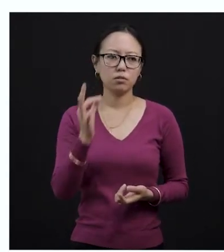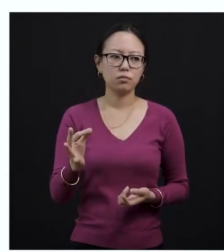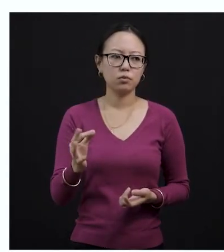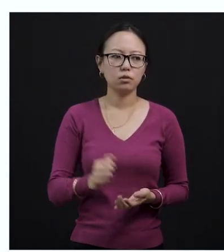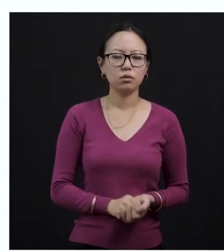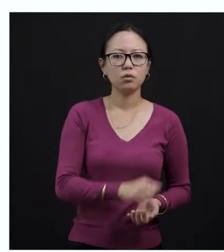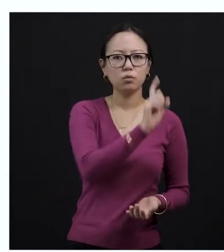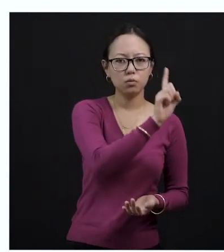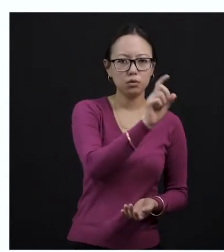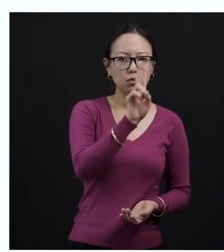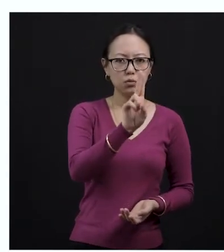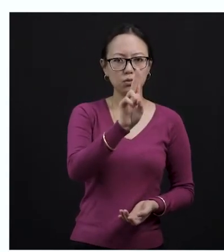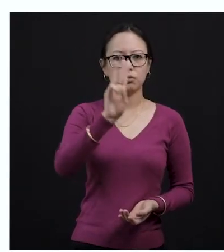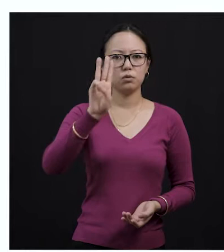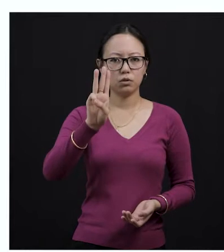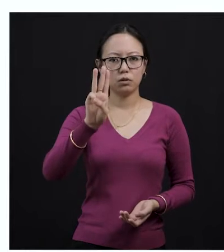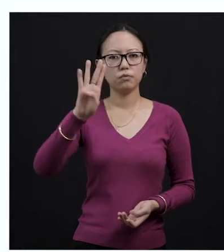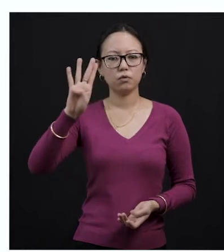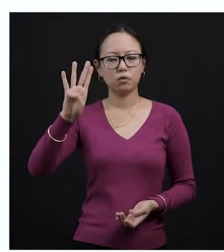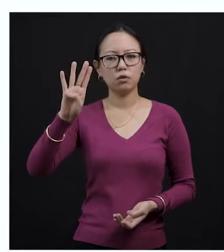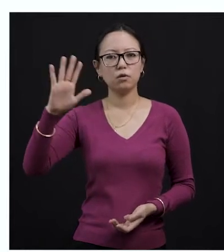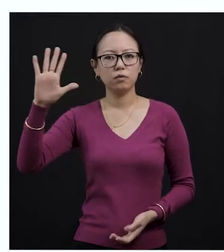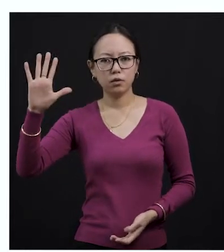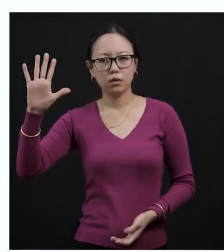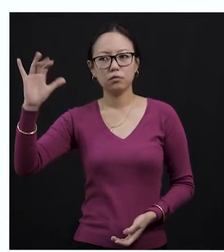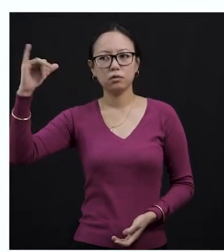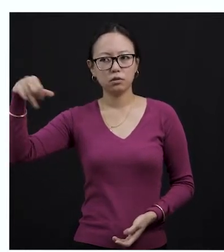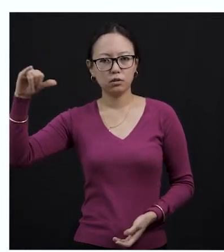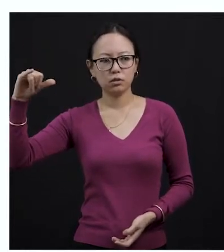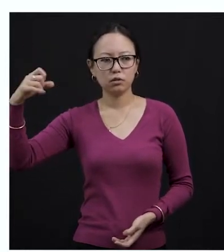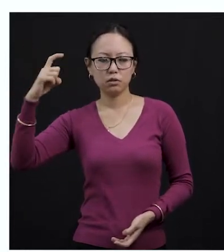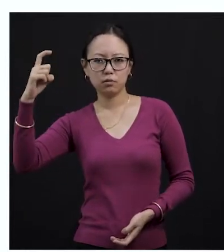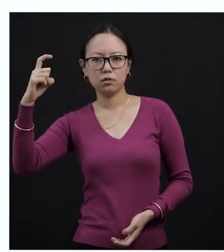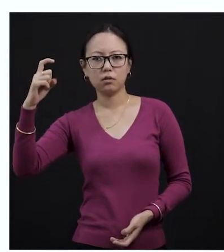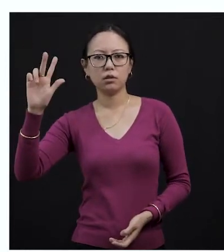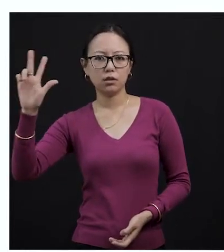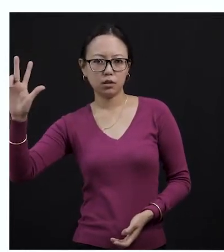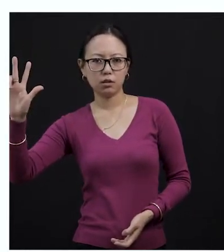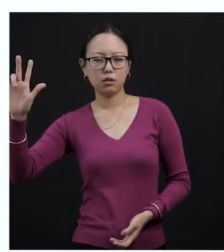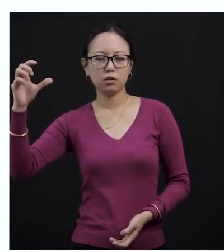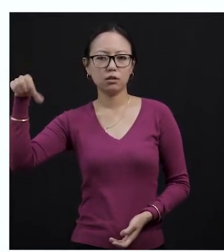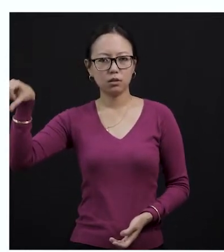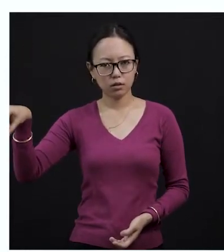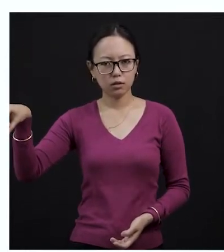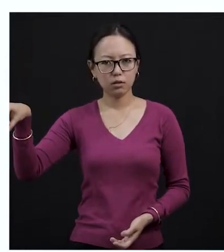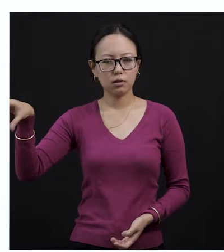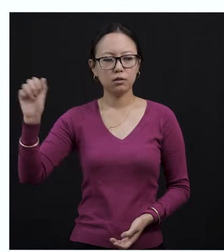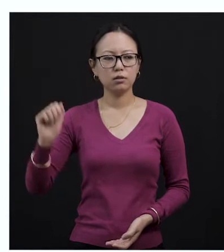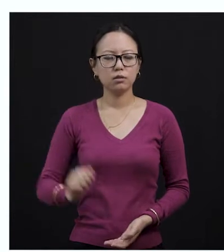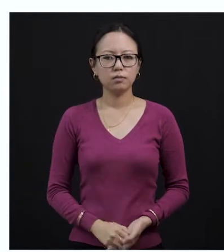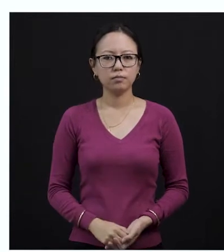2, 3, 4, 5, 6, 7, 8,